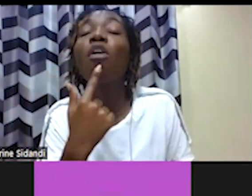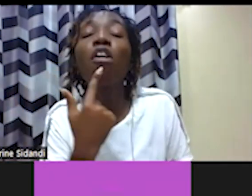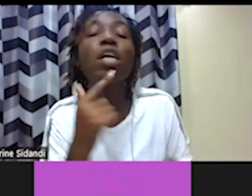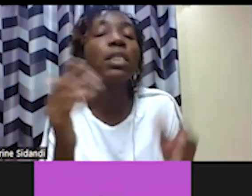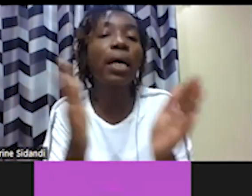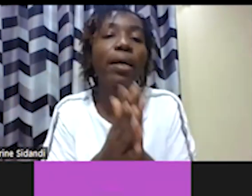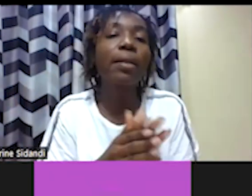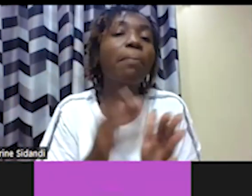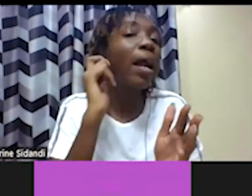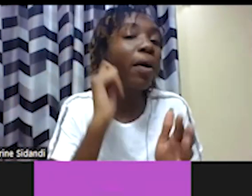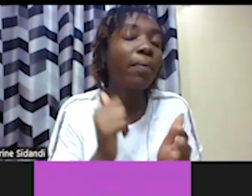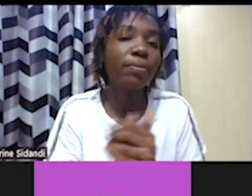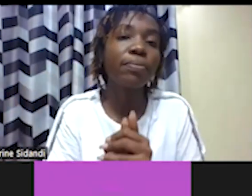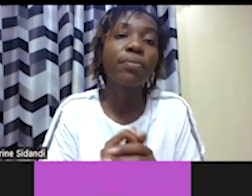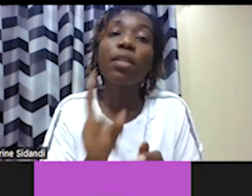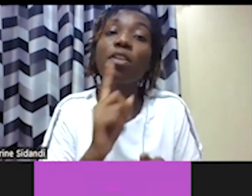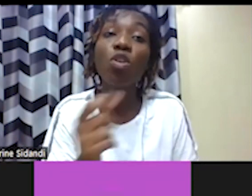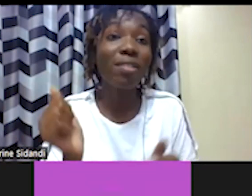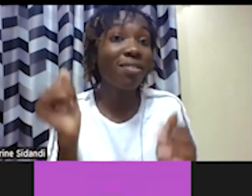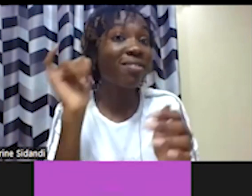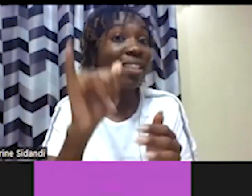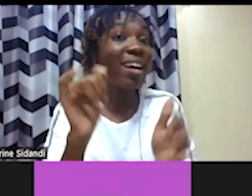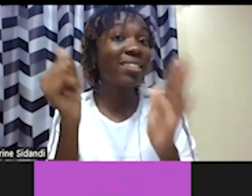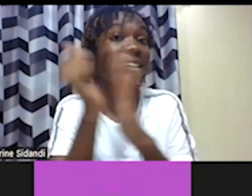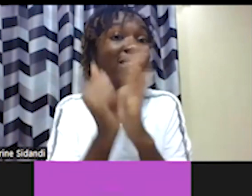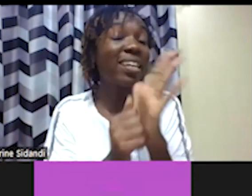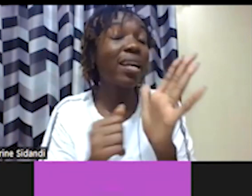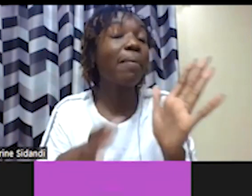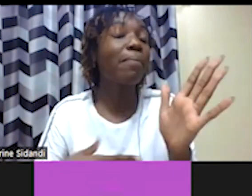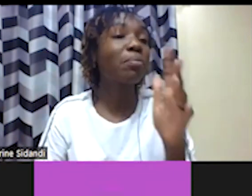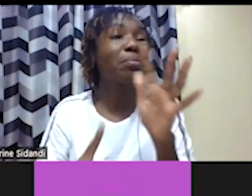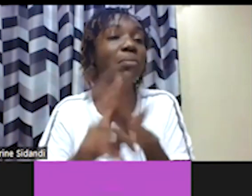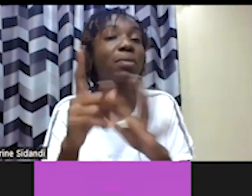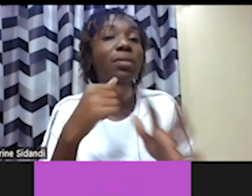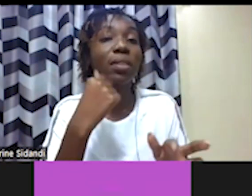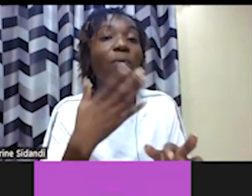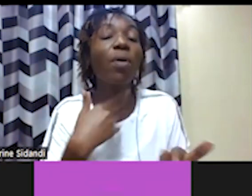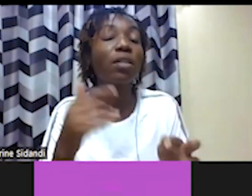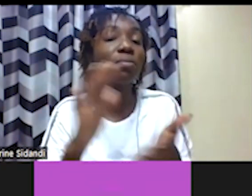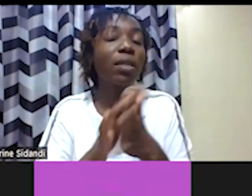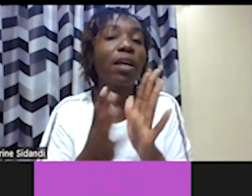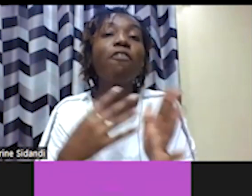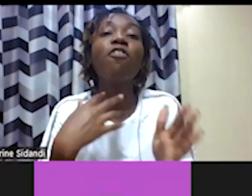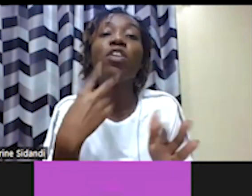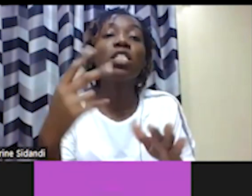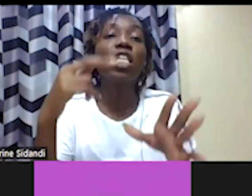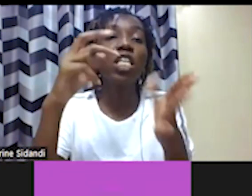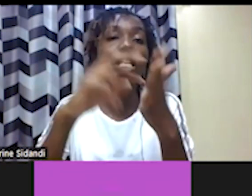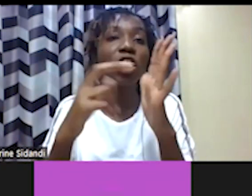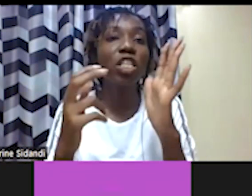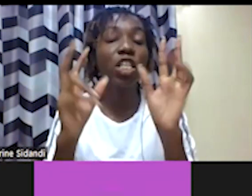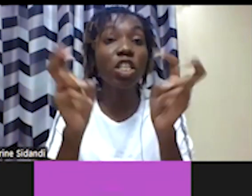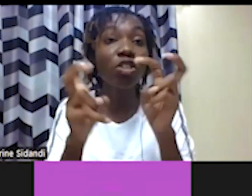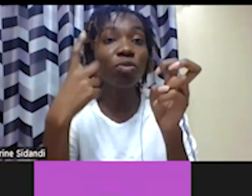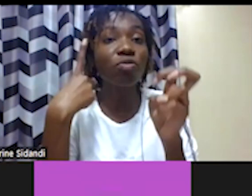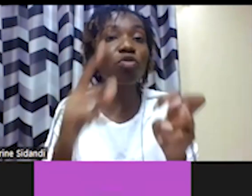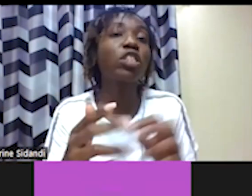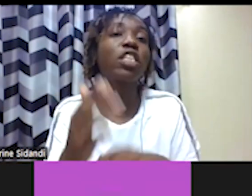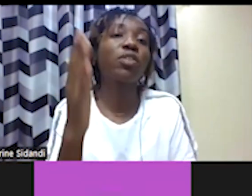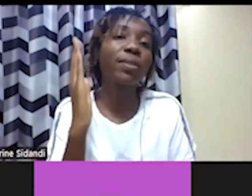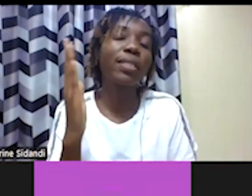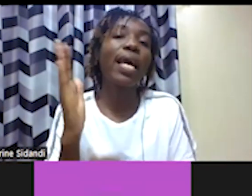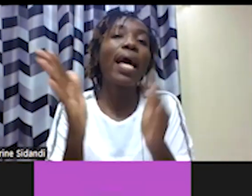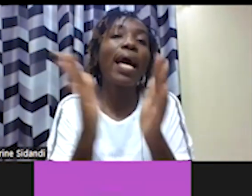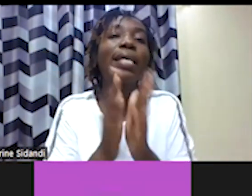my agenda. What drove me, I said I wanted to be a voice on matters in security. Then my second